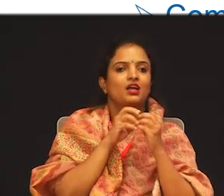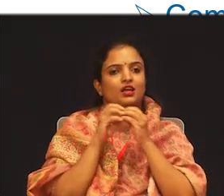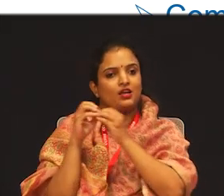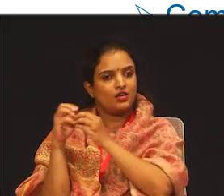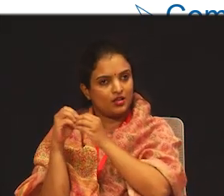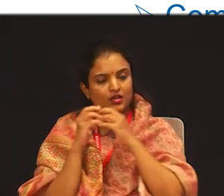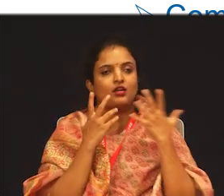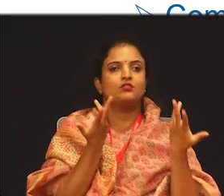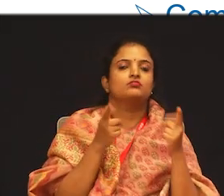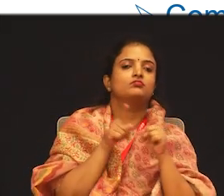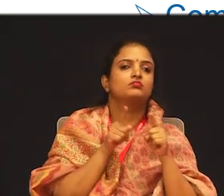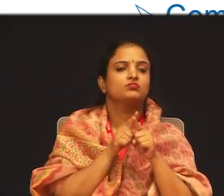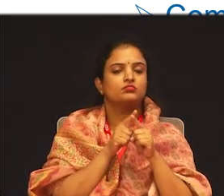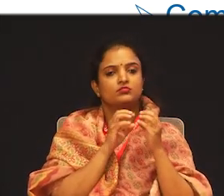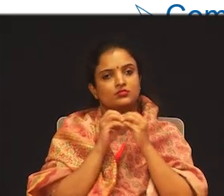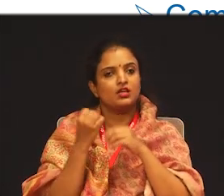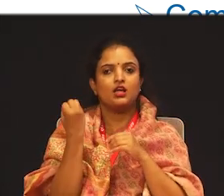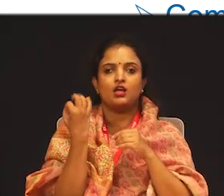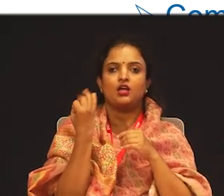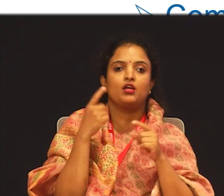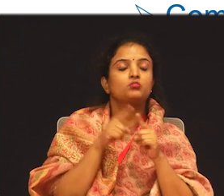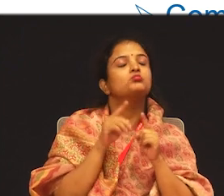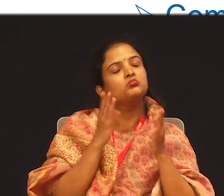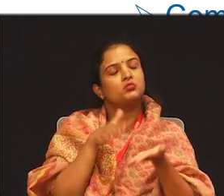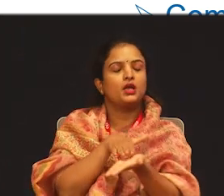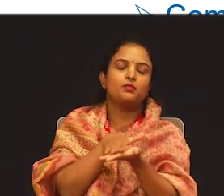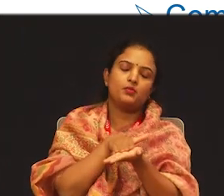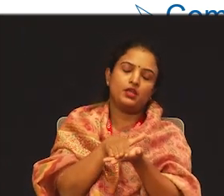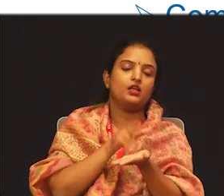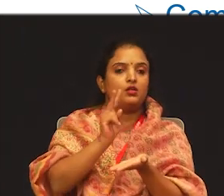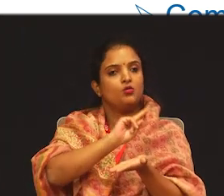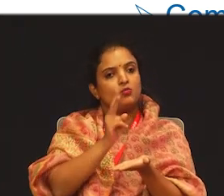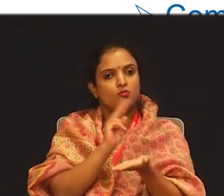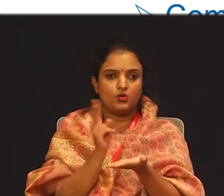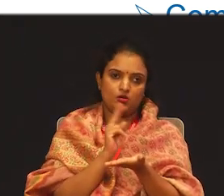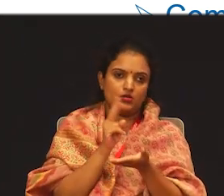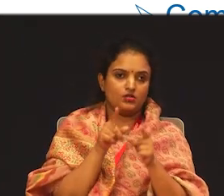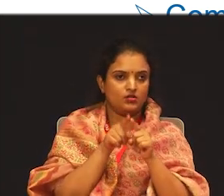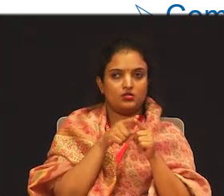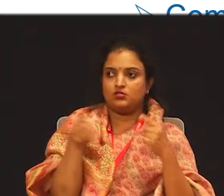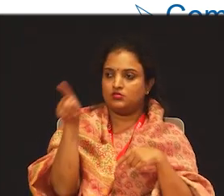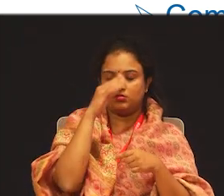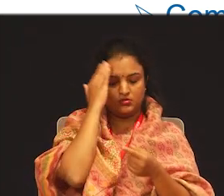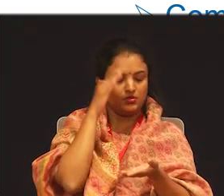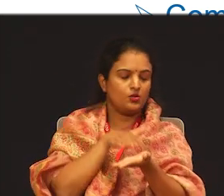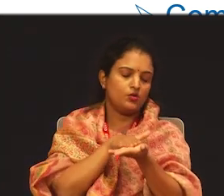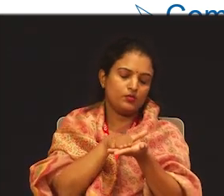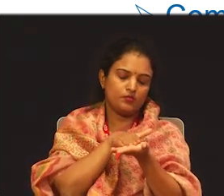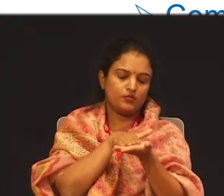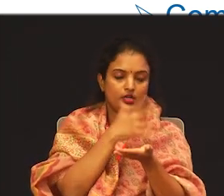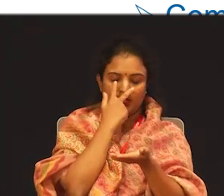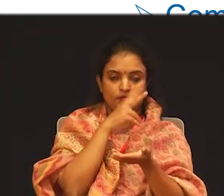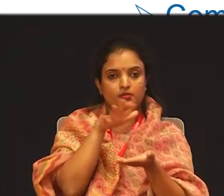finger spellings and numbers and sign, and maybe in Braille also. So how many of us are familiar with Braille here?